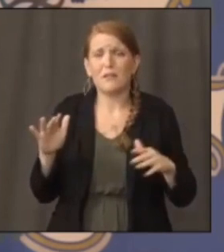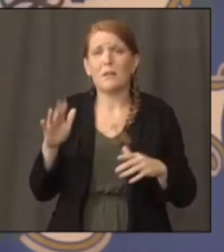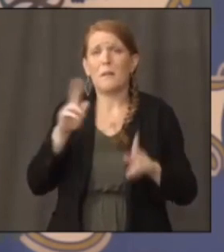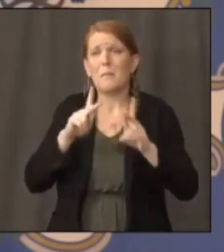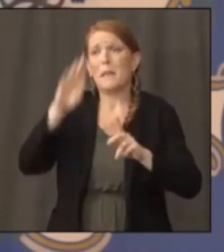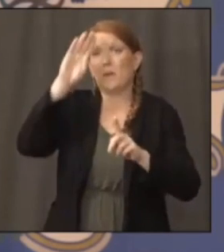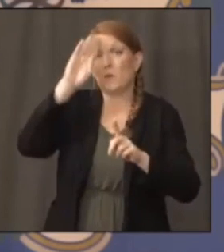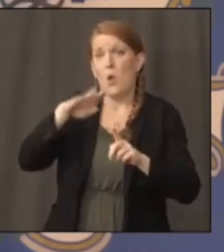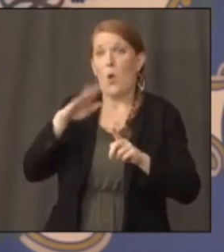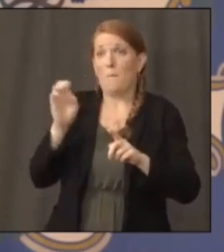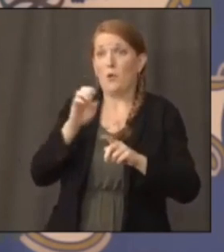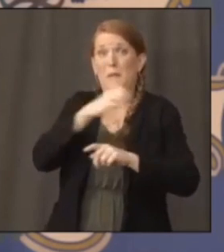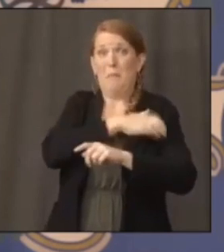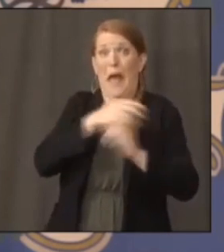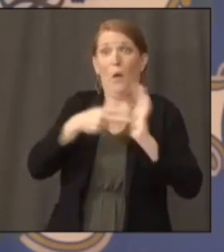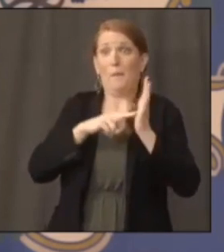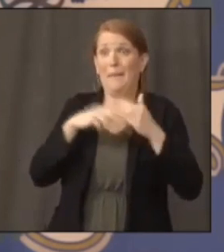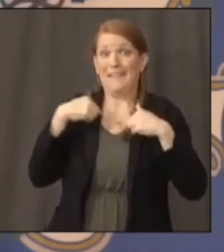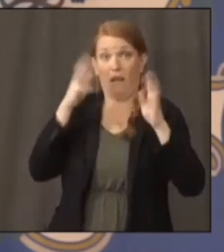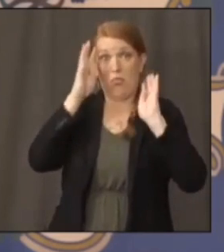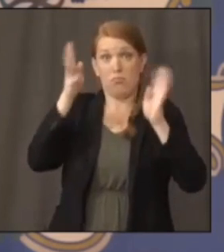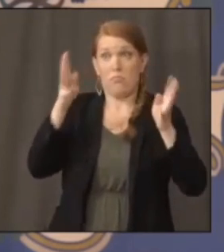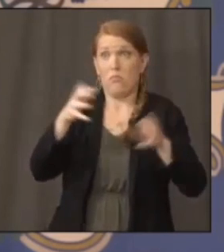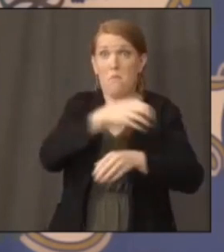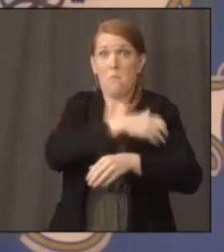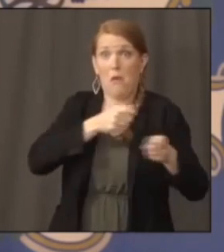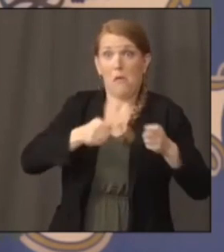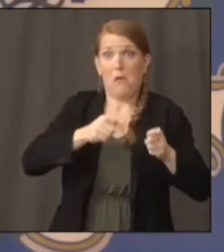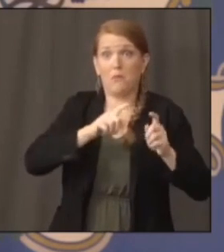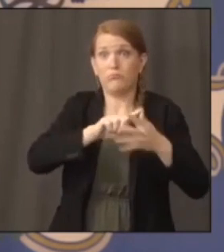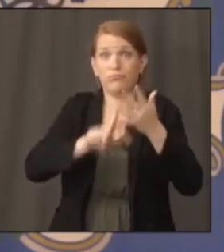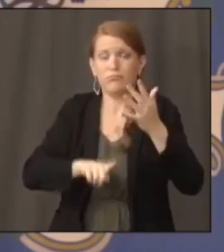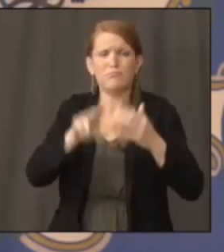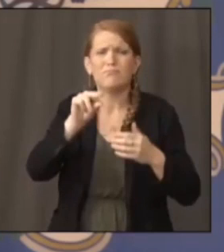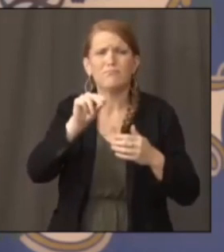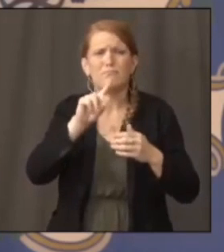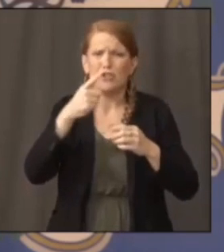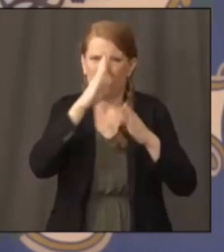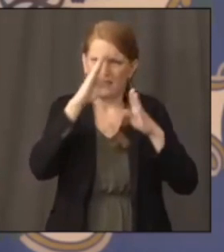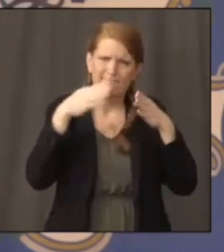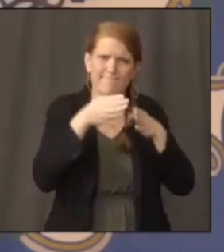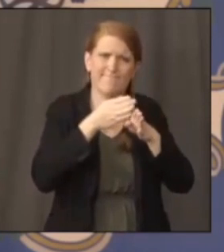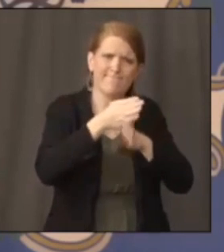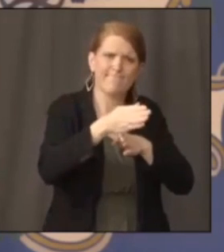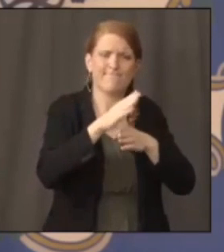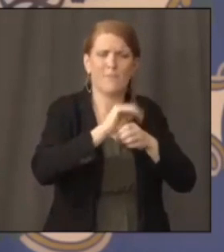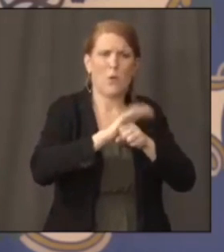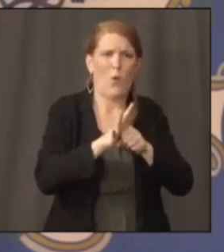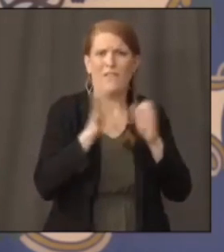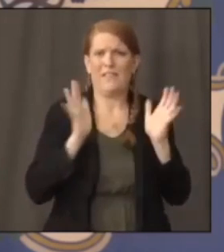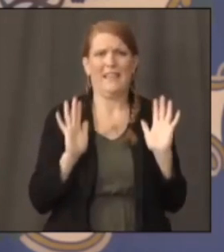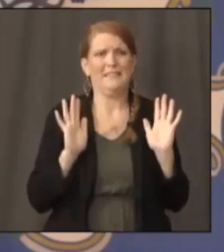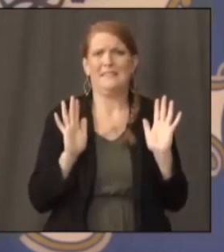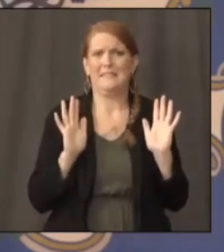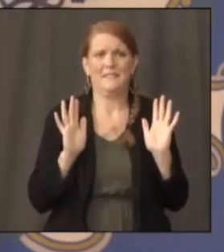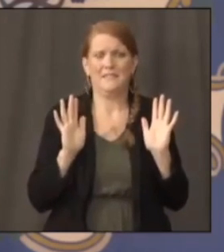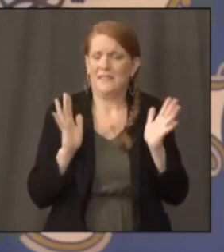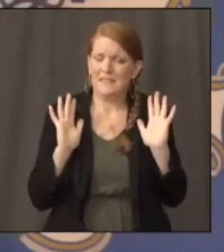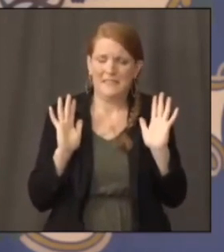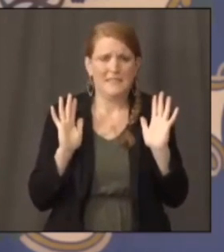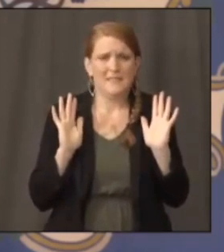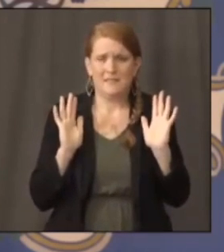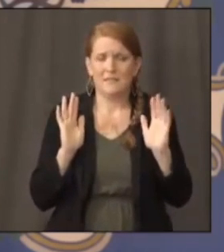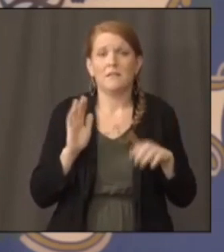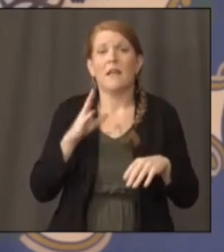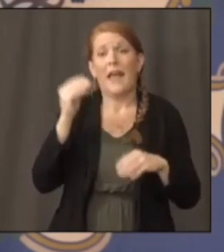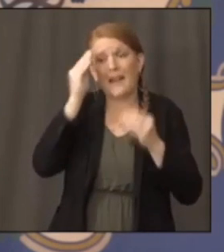related to COVID, nothing else. There's plenty else we need the legislature to opine in and weigh on. I can tell you that Paul is going to be meeting